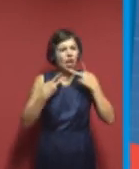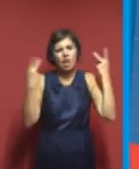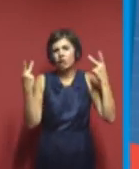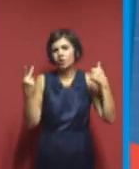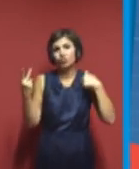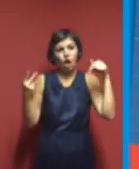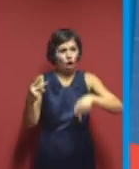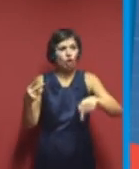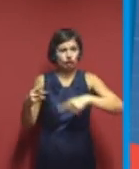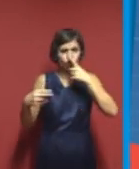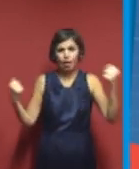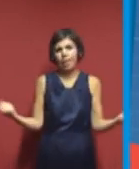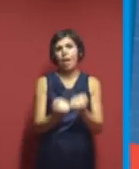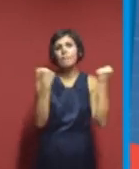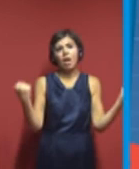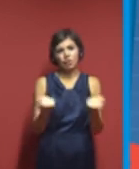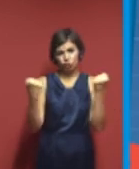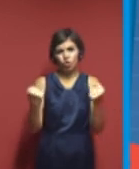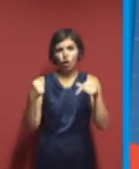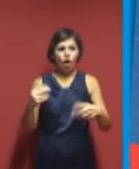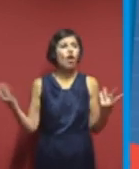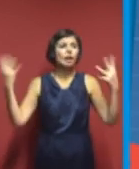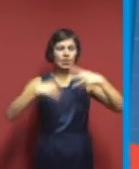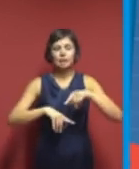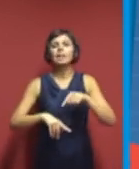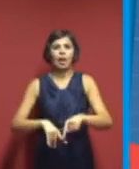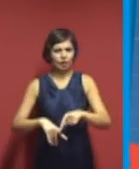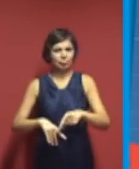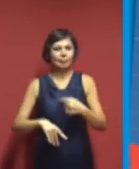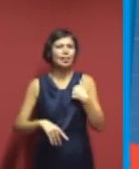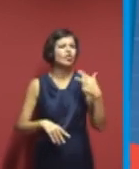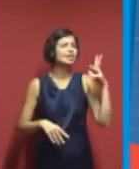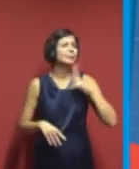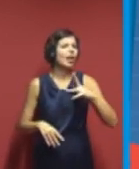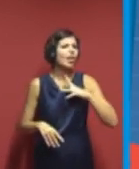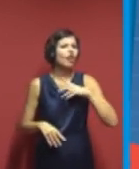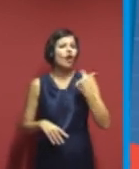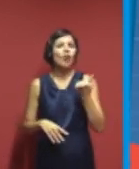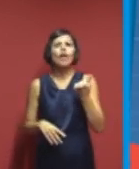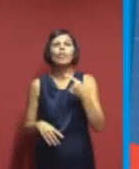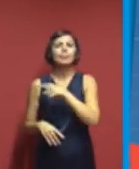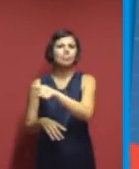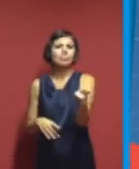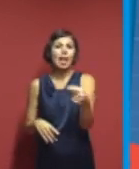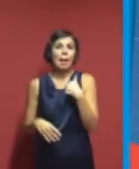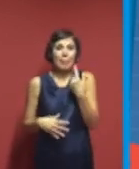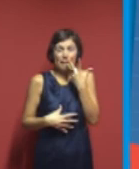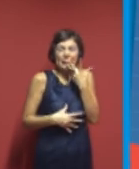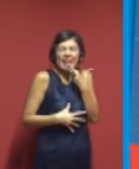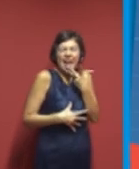get to enjoy it. I hope you enjoy this half as much as I do. It's really great. Thanks a lot. Thank you, Bruce. Thank